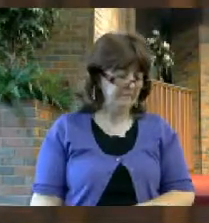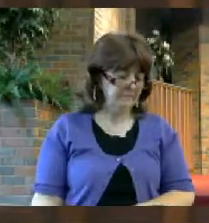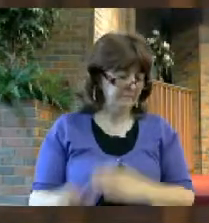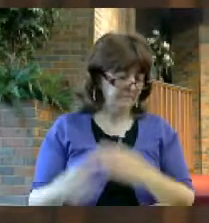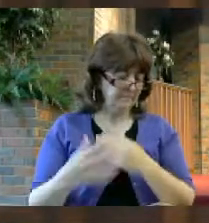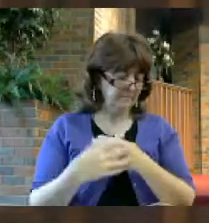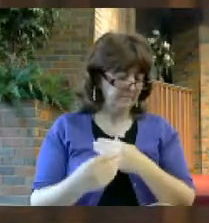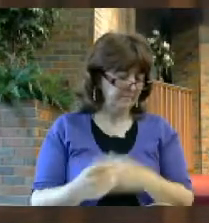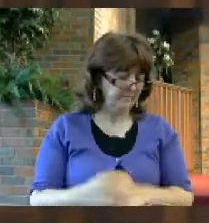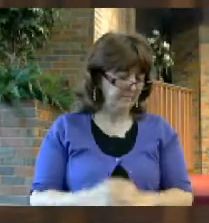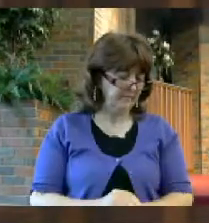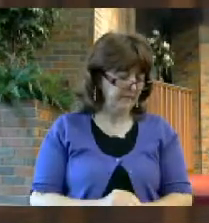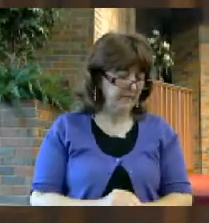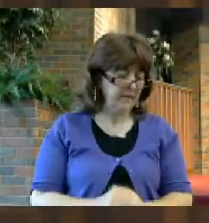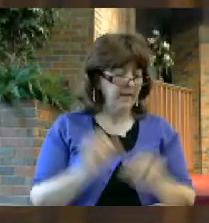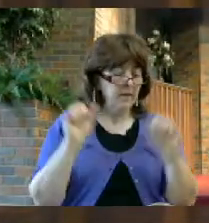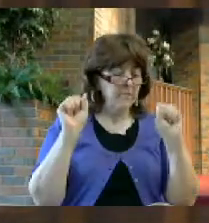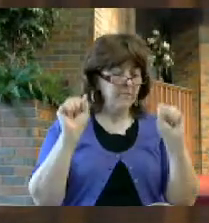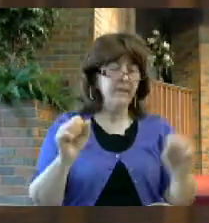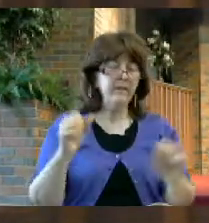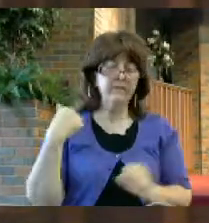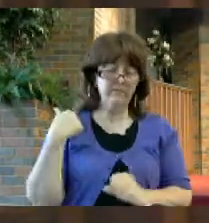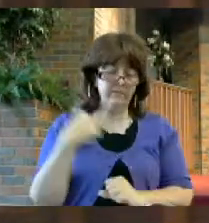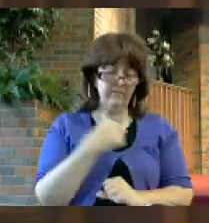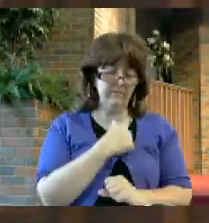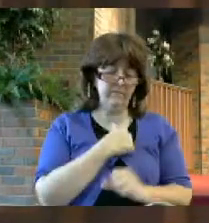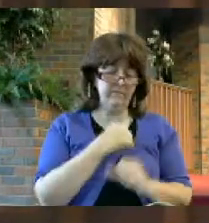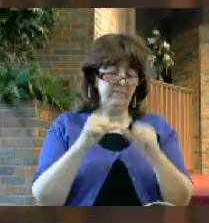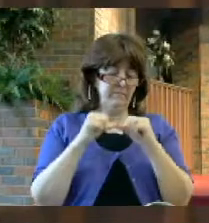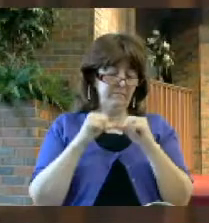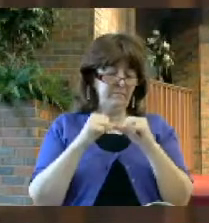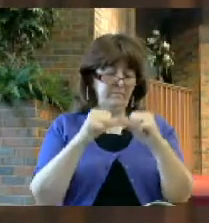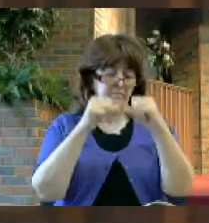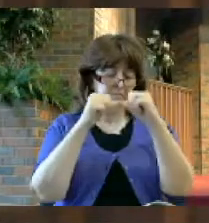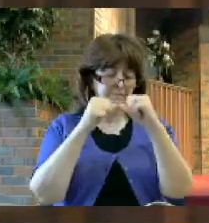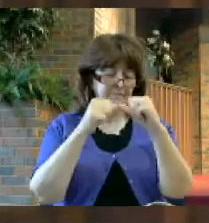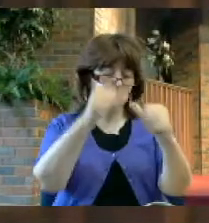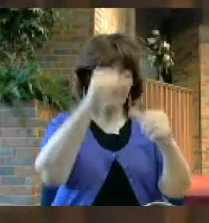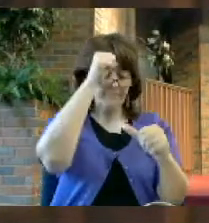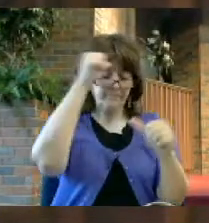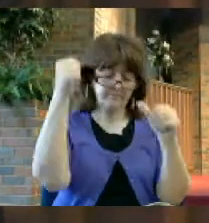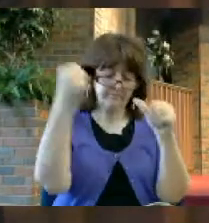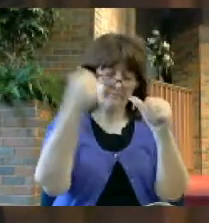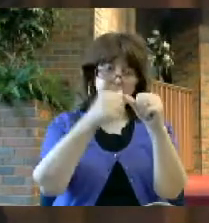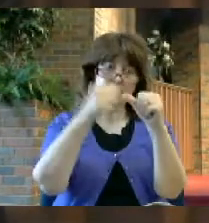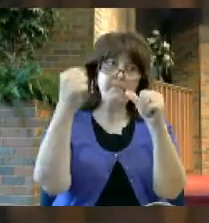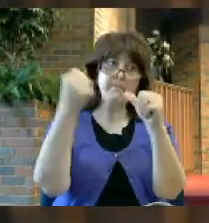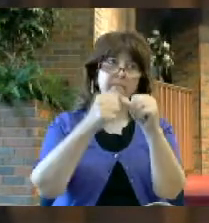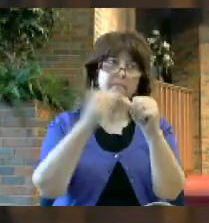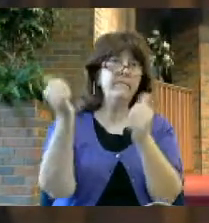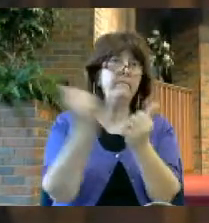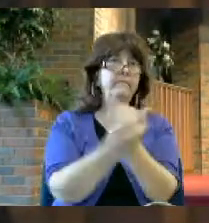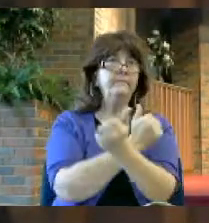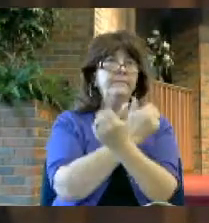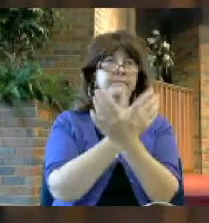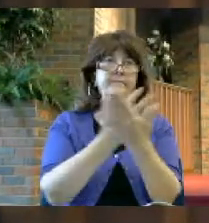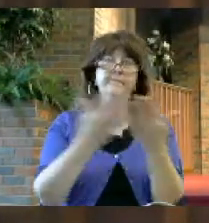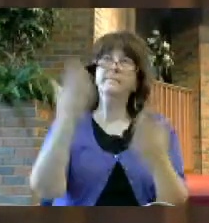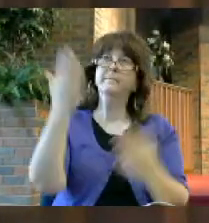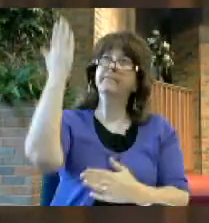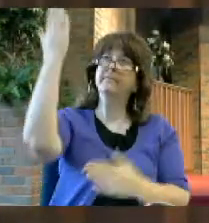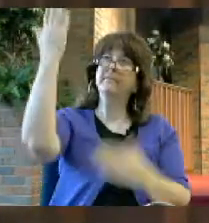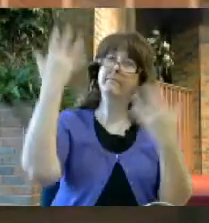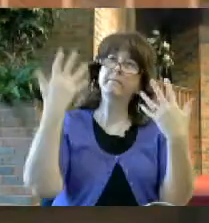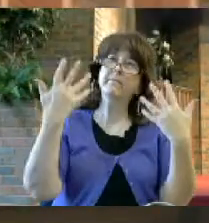May we give in memory all that Thou